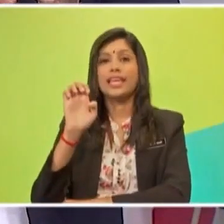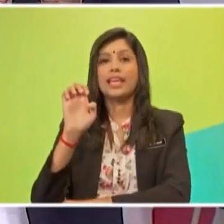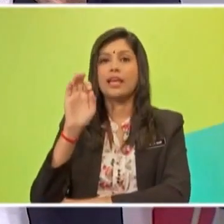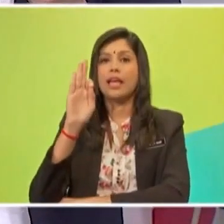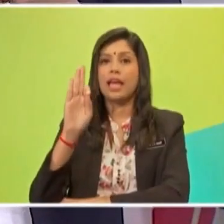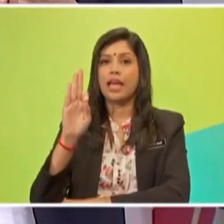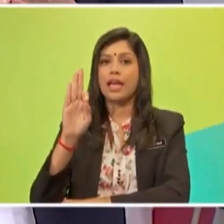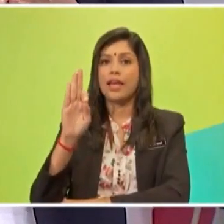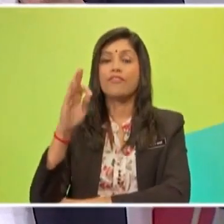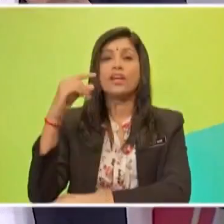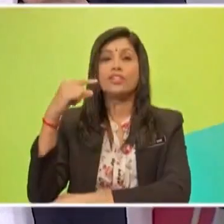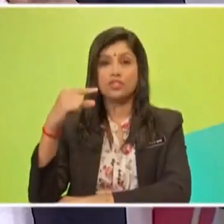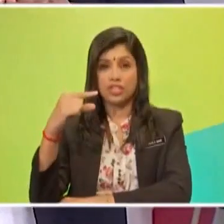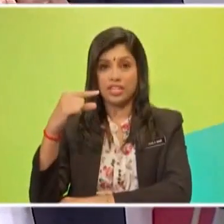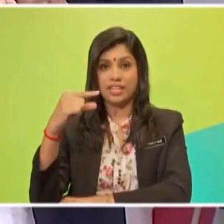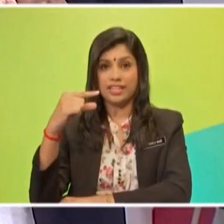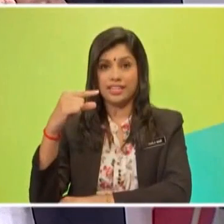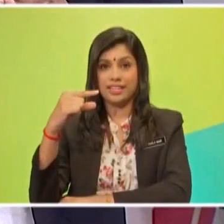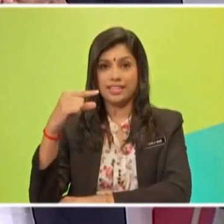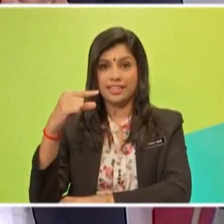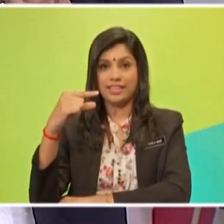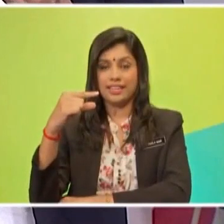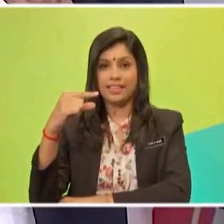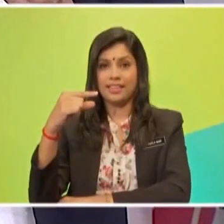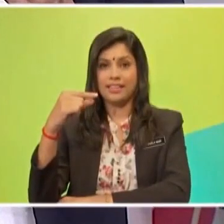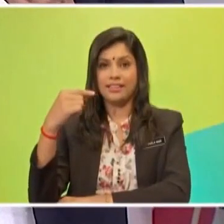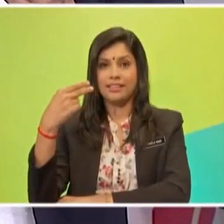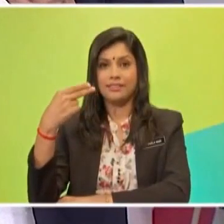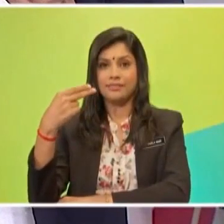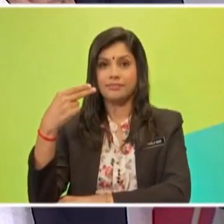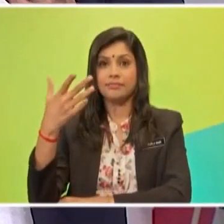E, F, G,